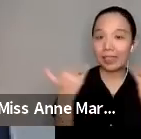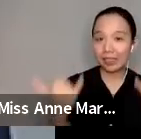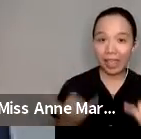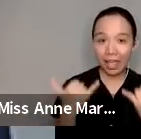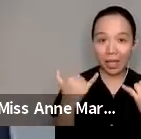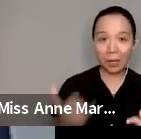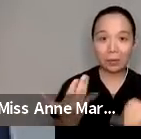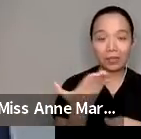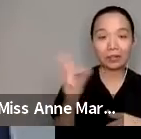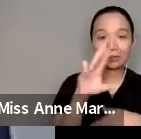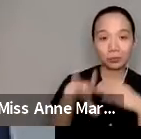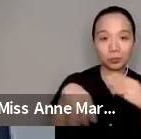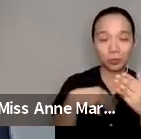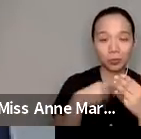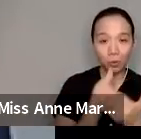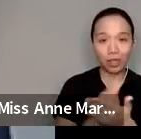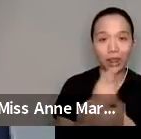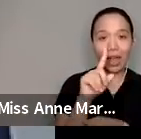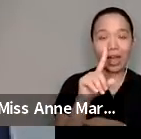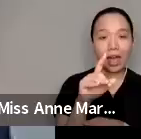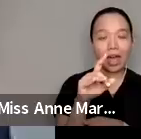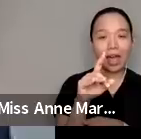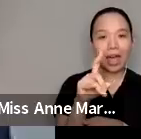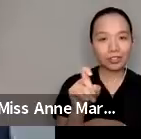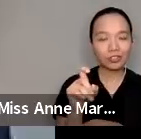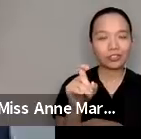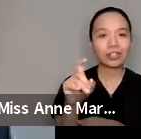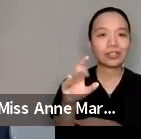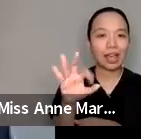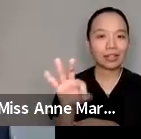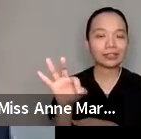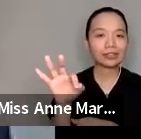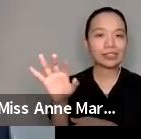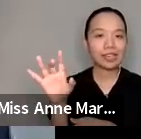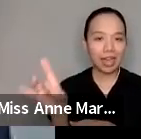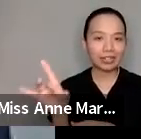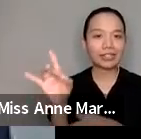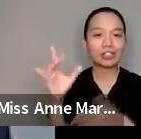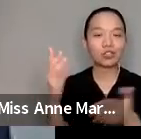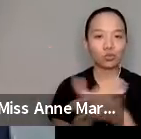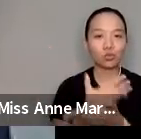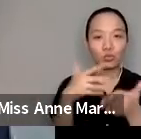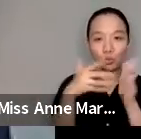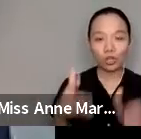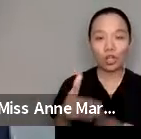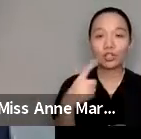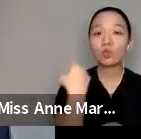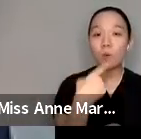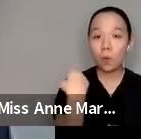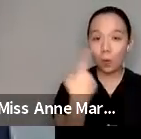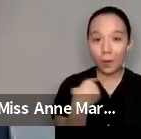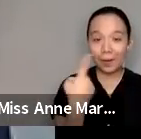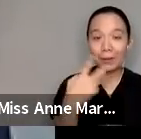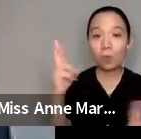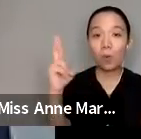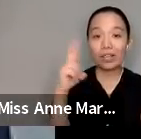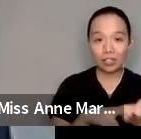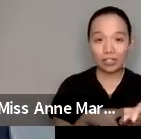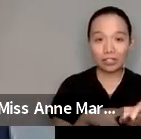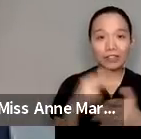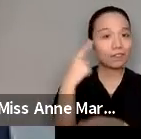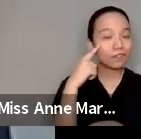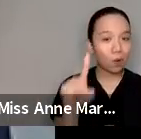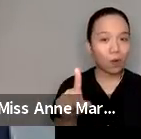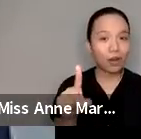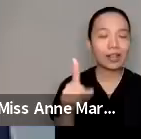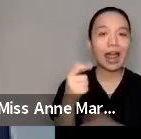there are 198 students, new students, who registered for